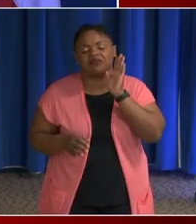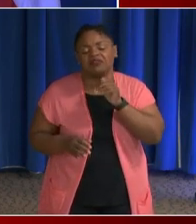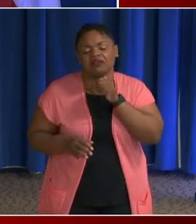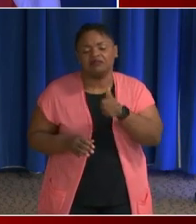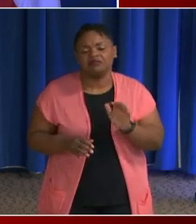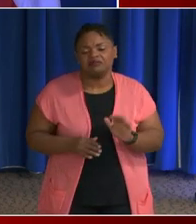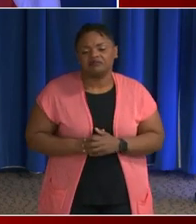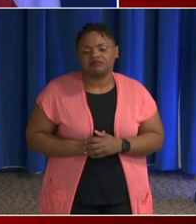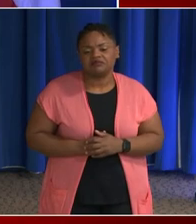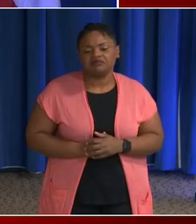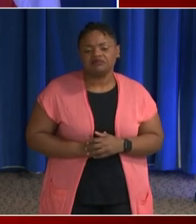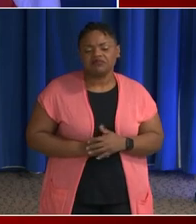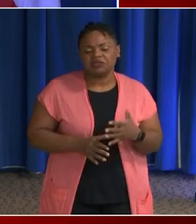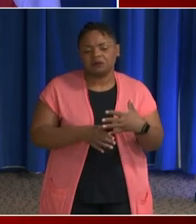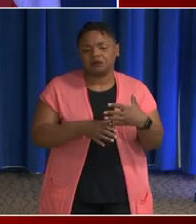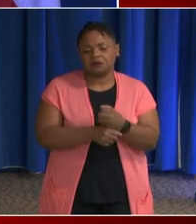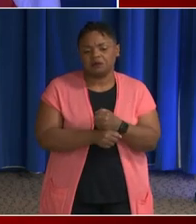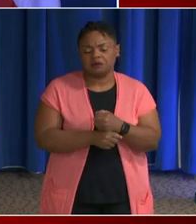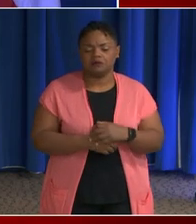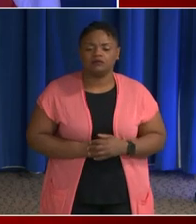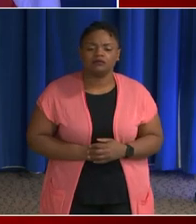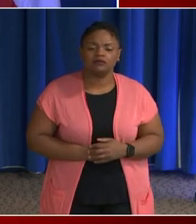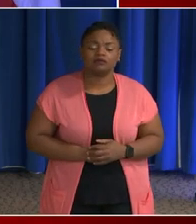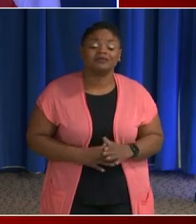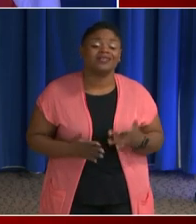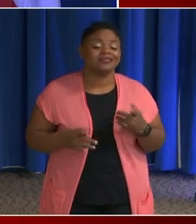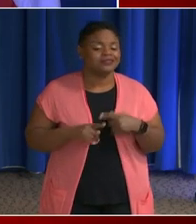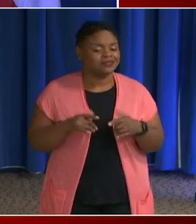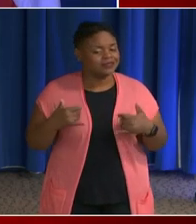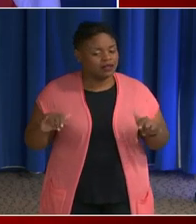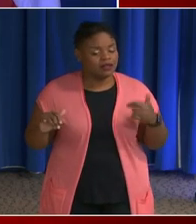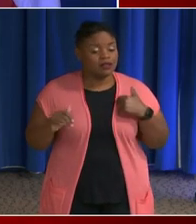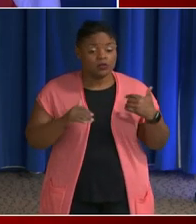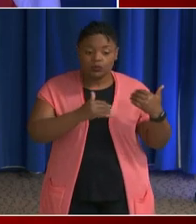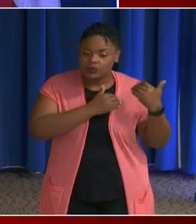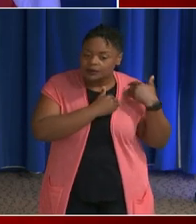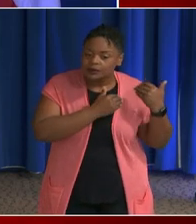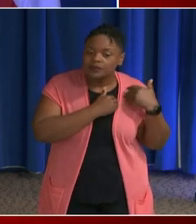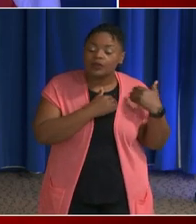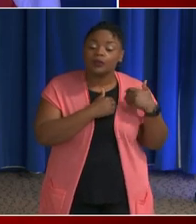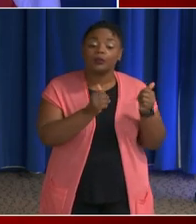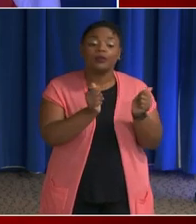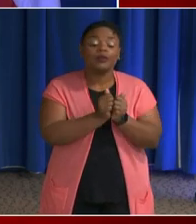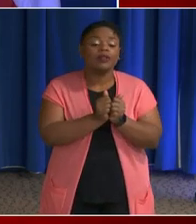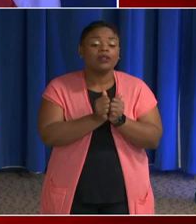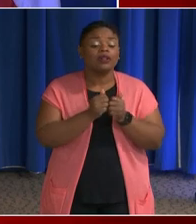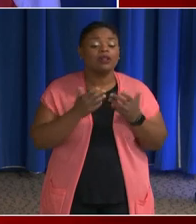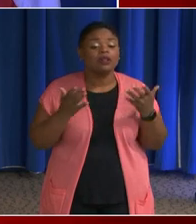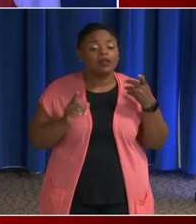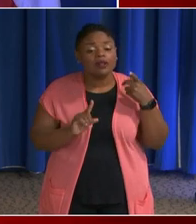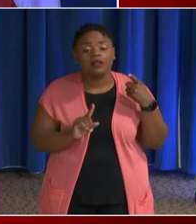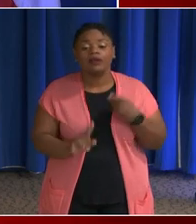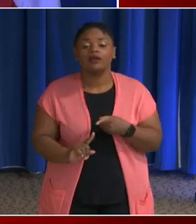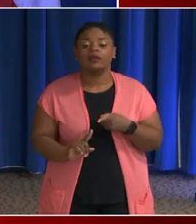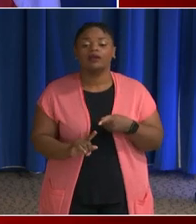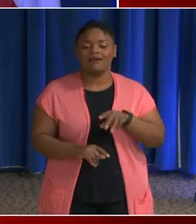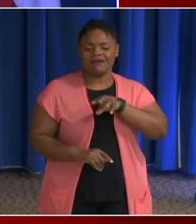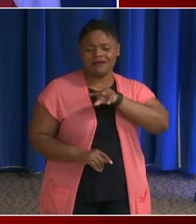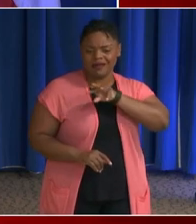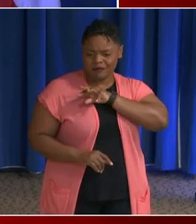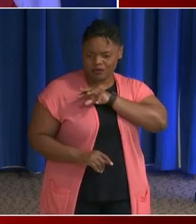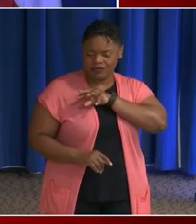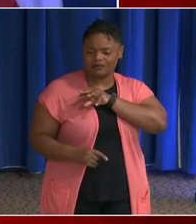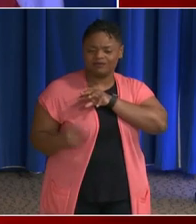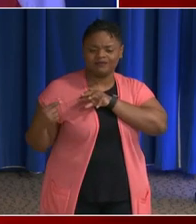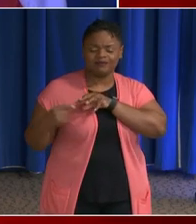but it would instill greater accountability with regard to that camera footage. The